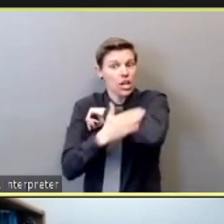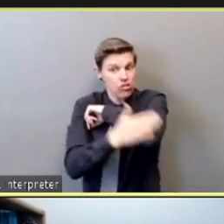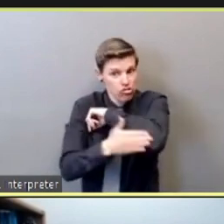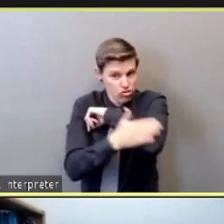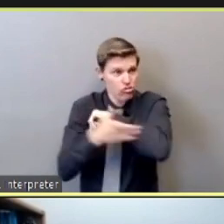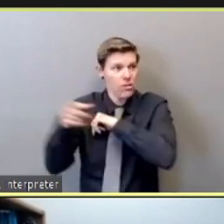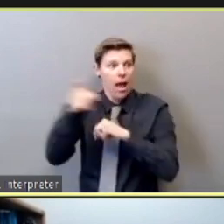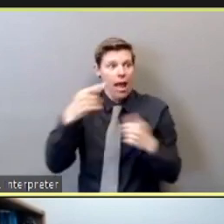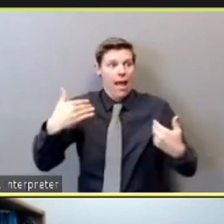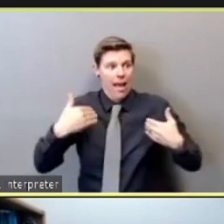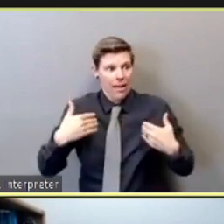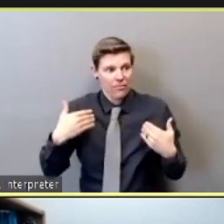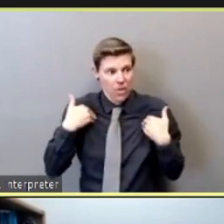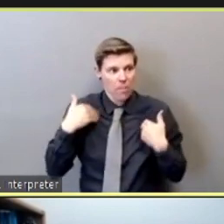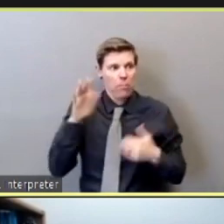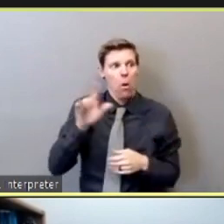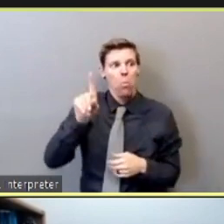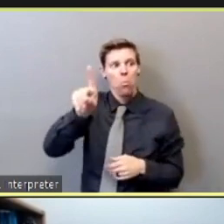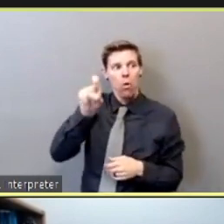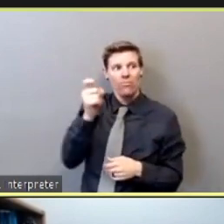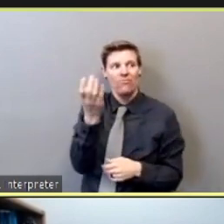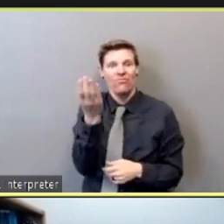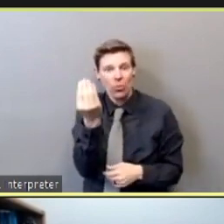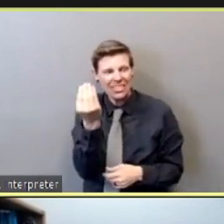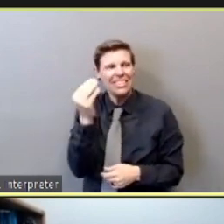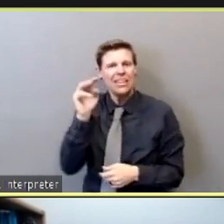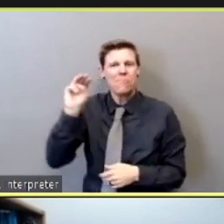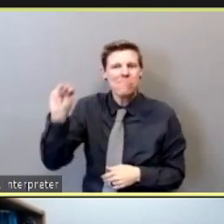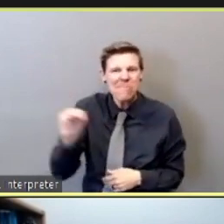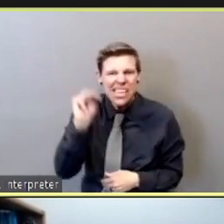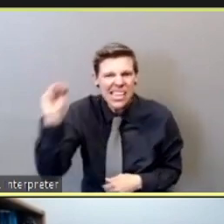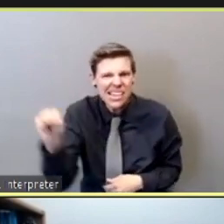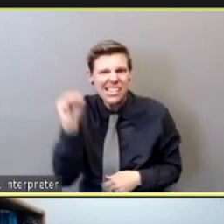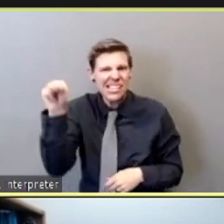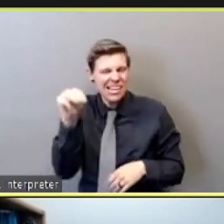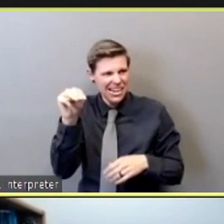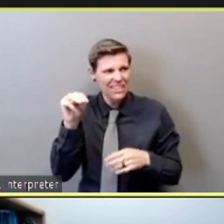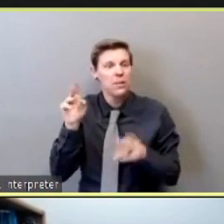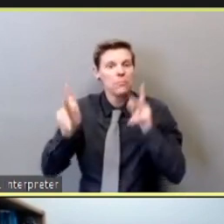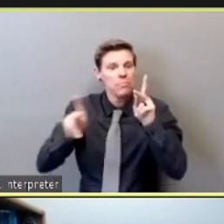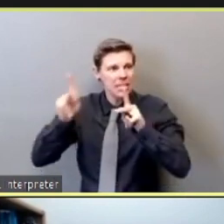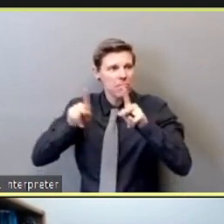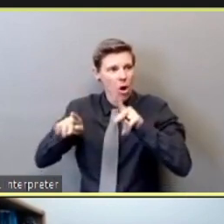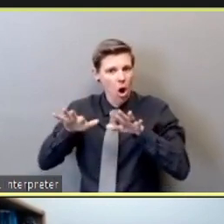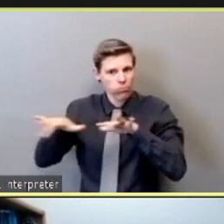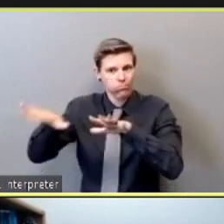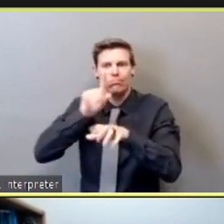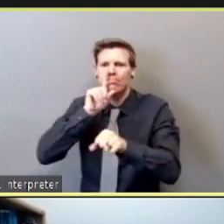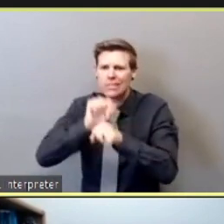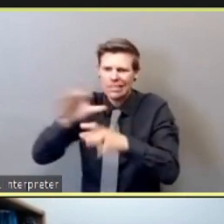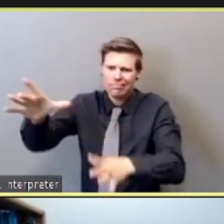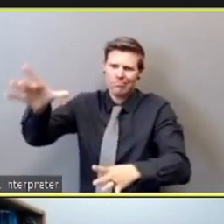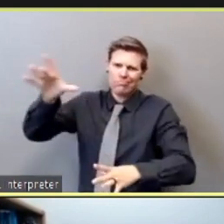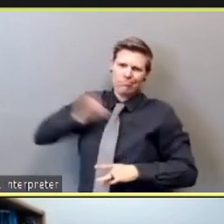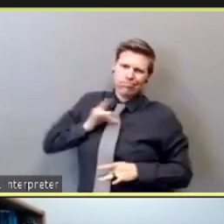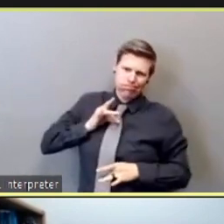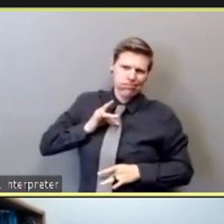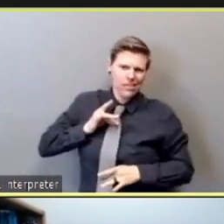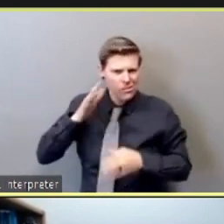cases, 114 million confirmed cases of COVID-19 that's been reported to the WHO.